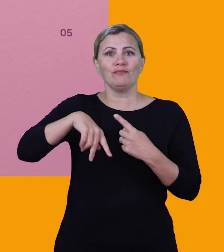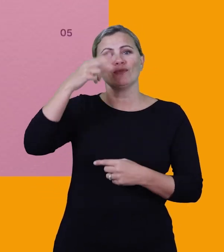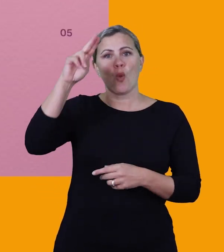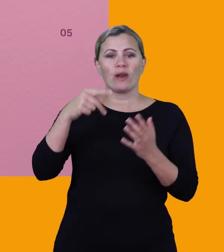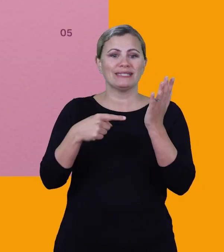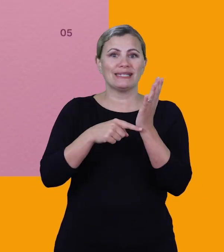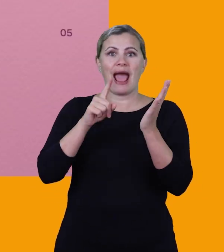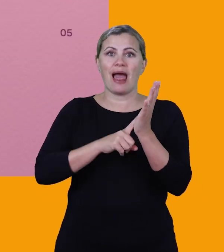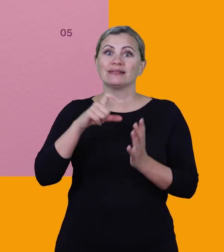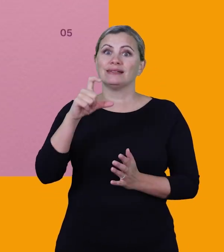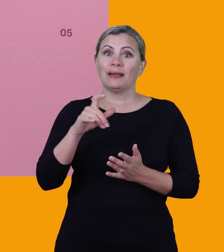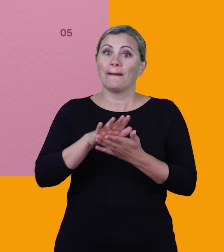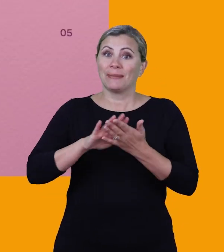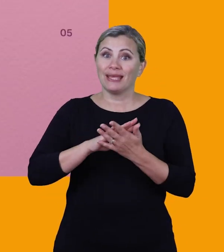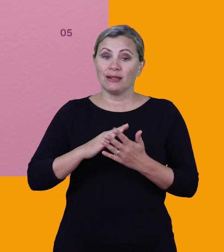Touch, look, check.